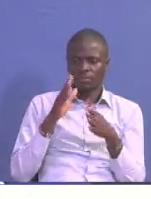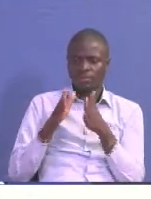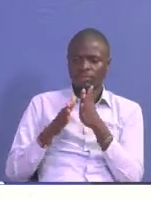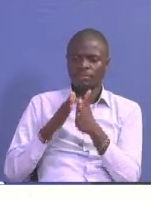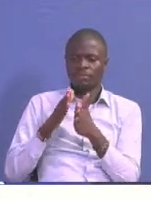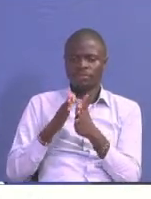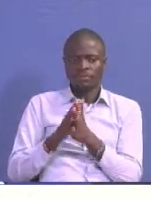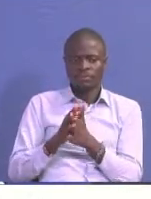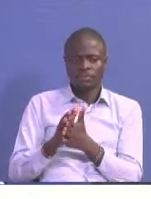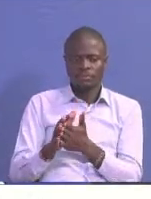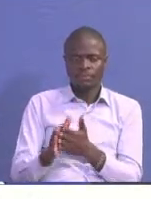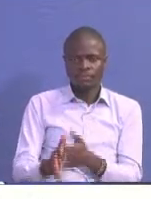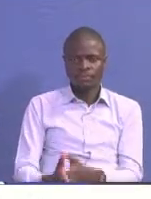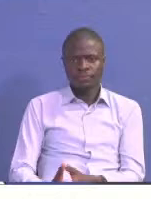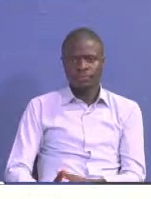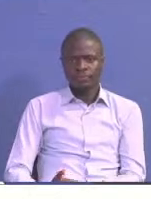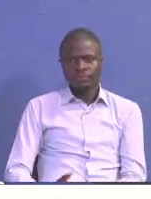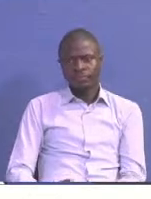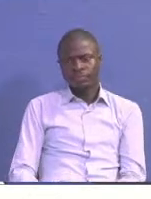Sorry for